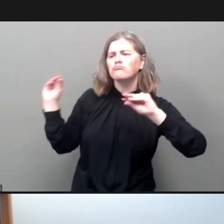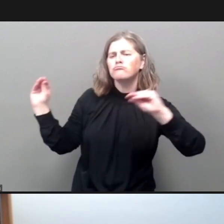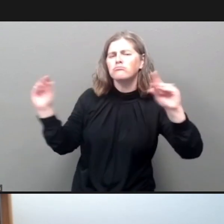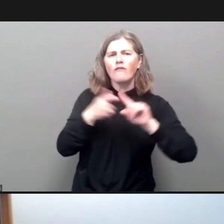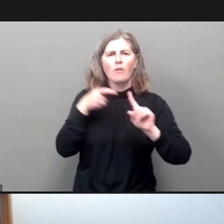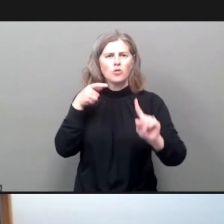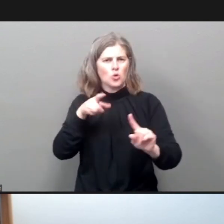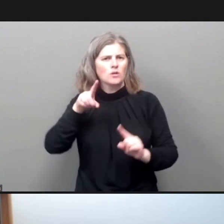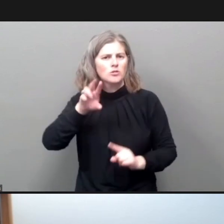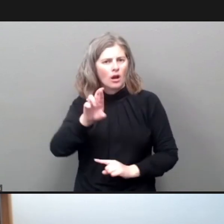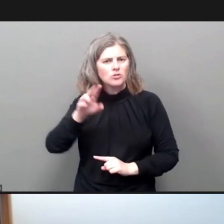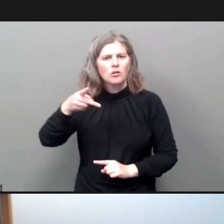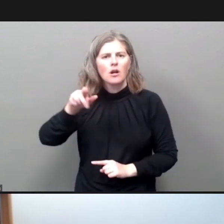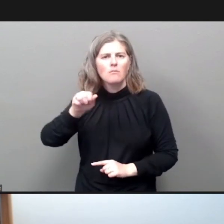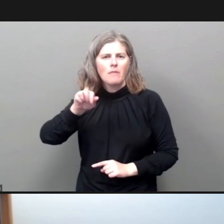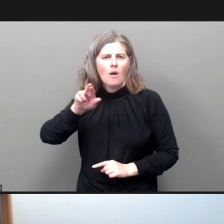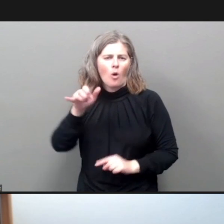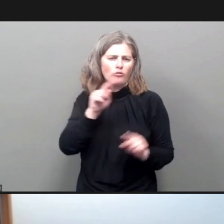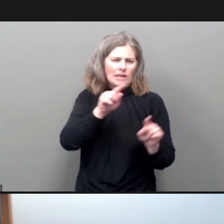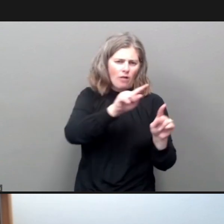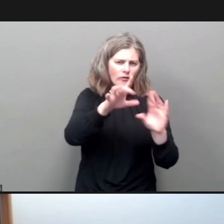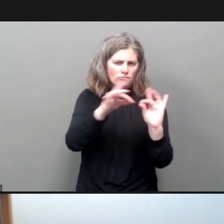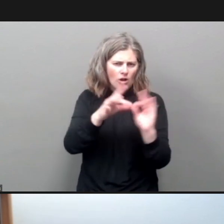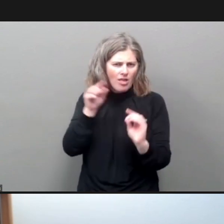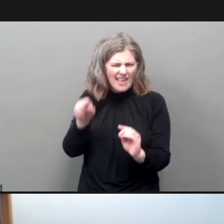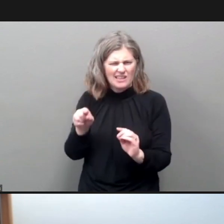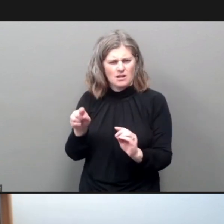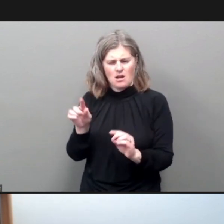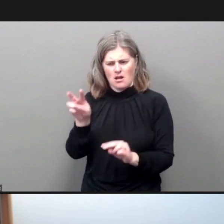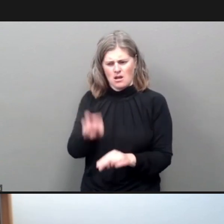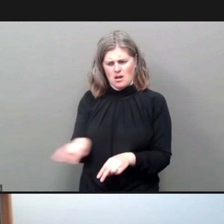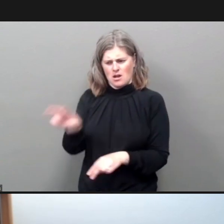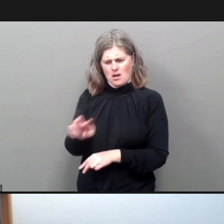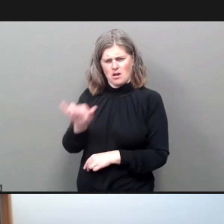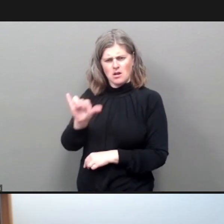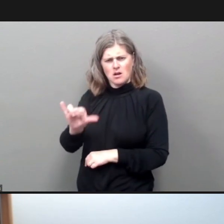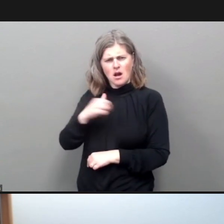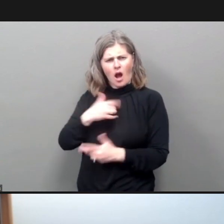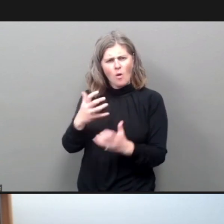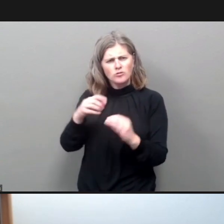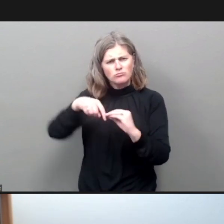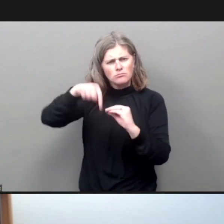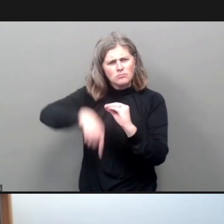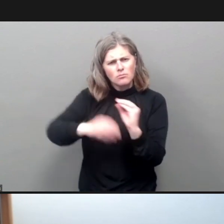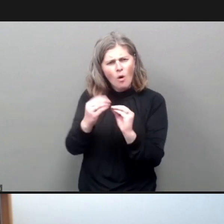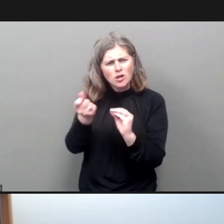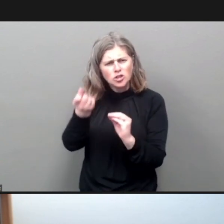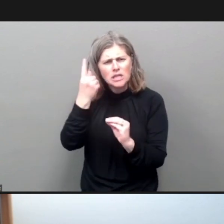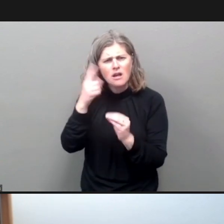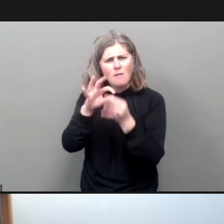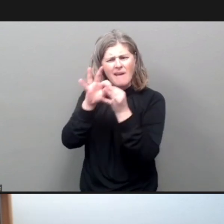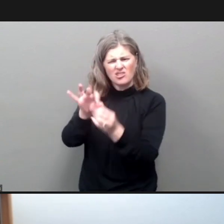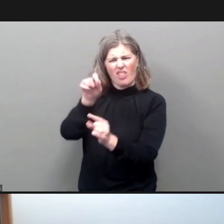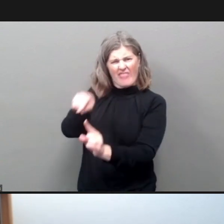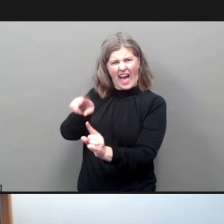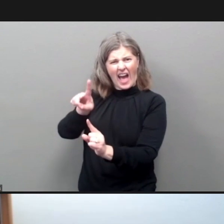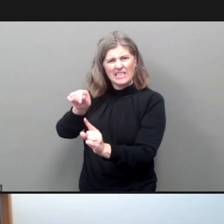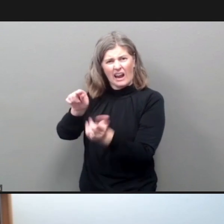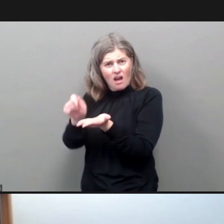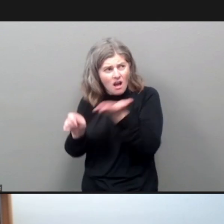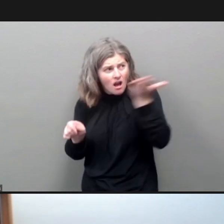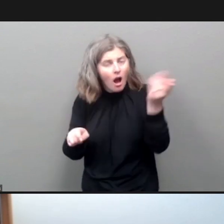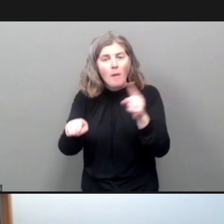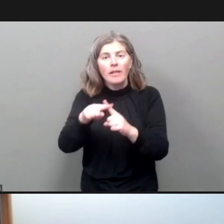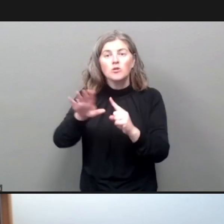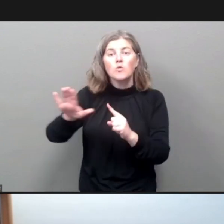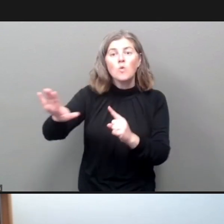Dr. Patahon, and from all of you. But I guess it made me want to understand, based on that data and your own equity